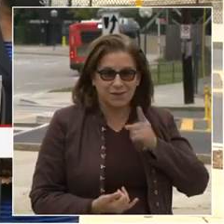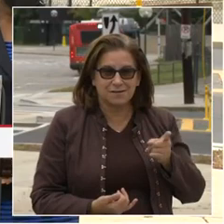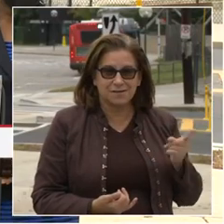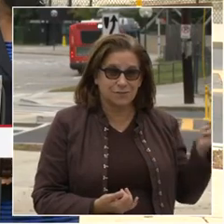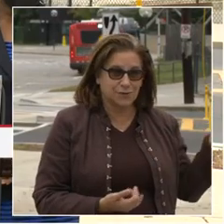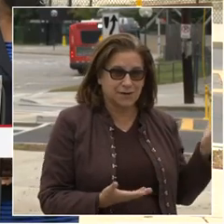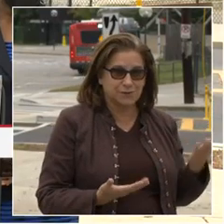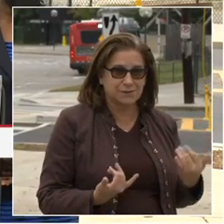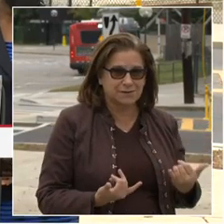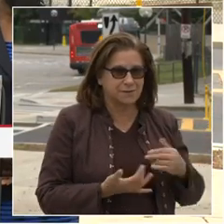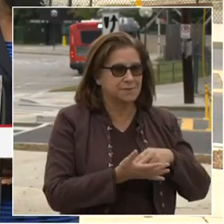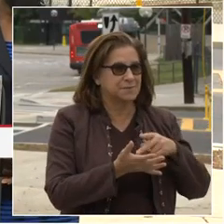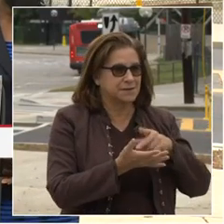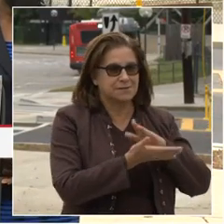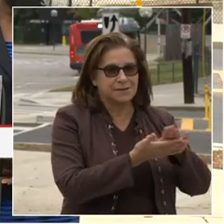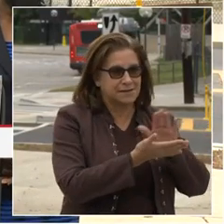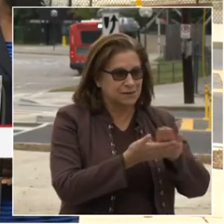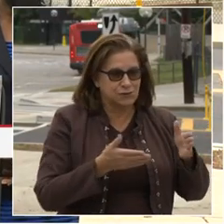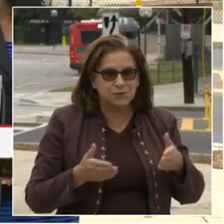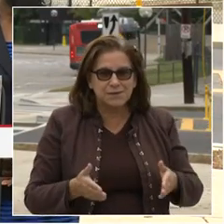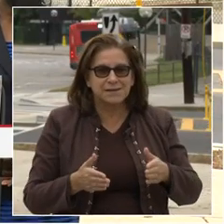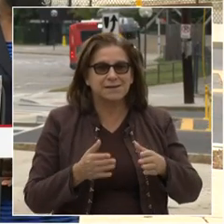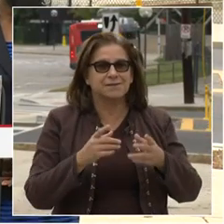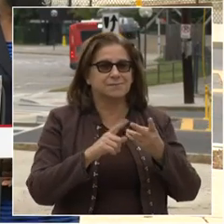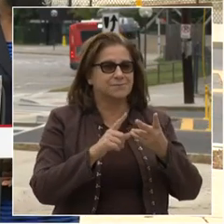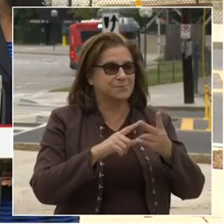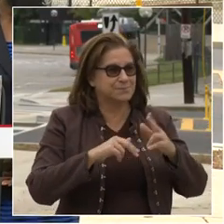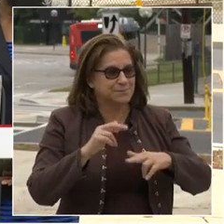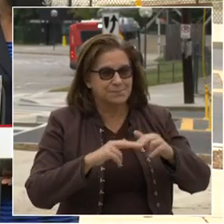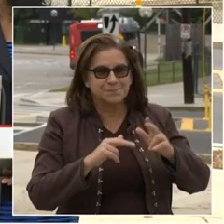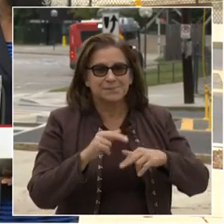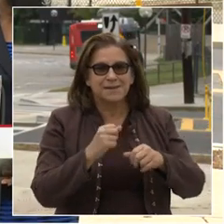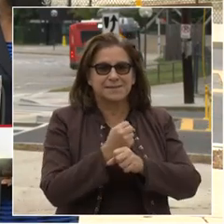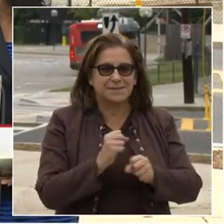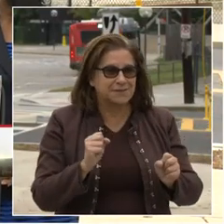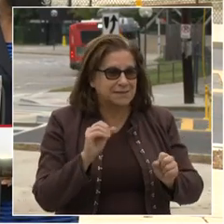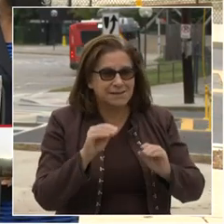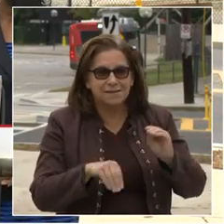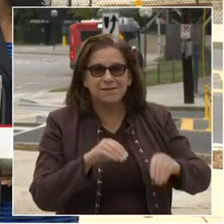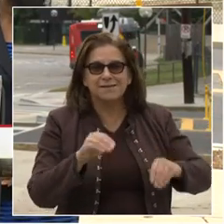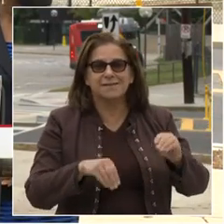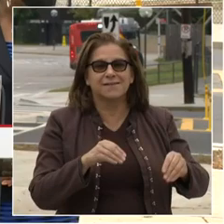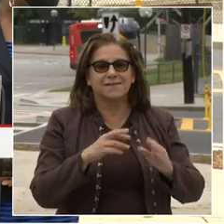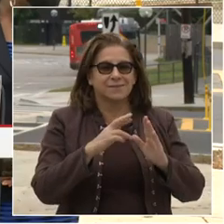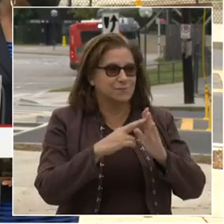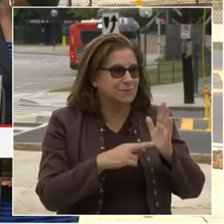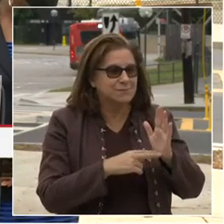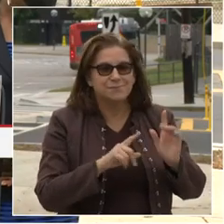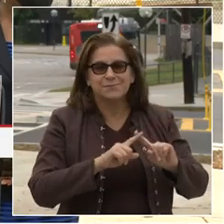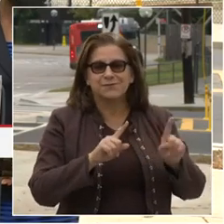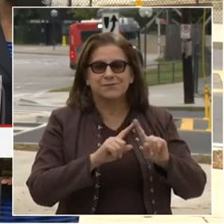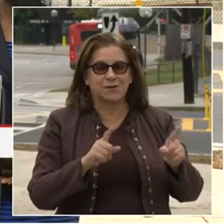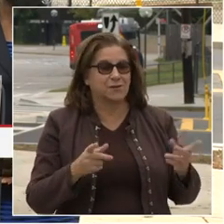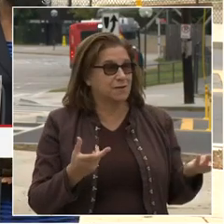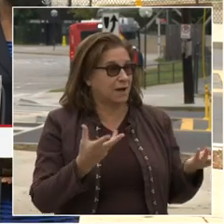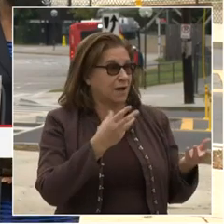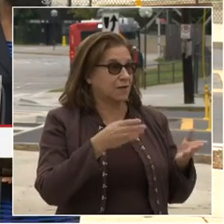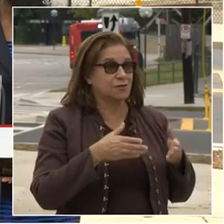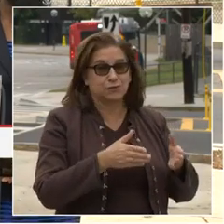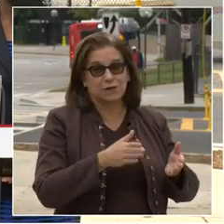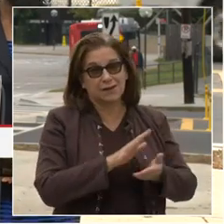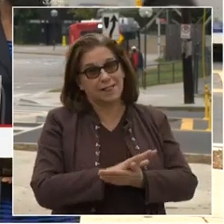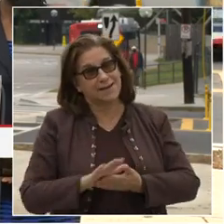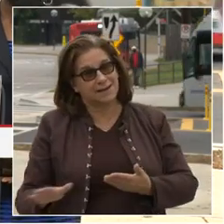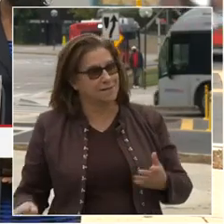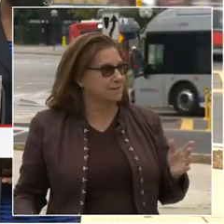here. And I say that because I'm the one who cleans my block on my side. Thank you. And we don't get